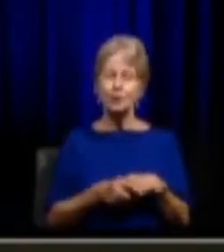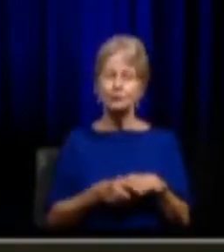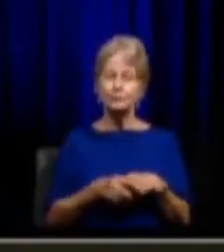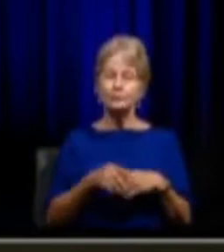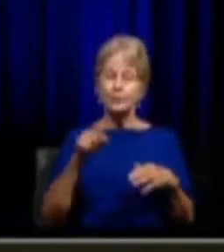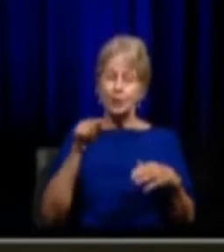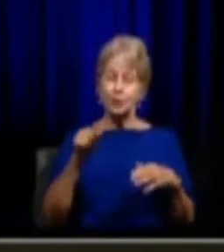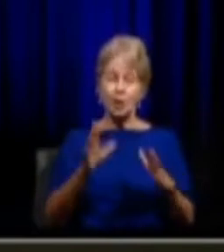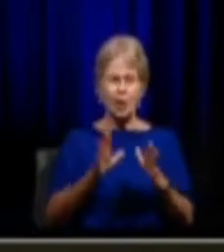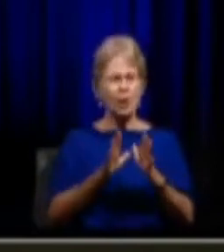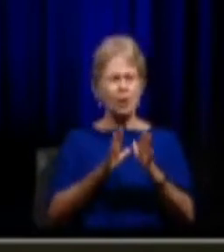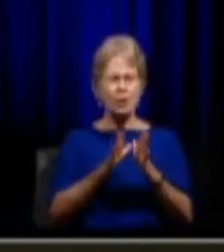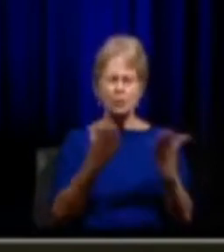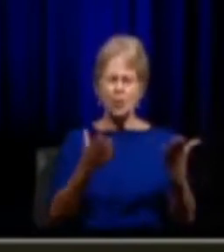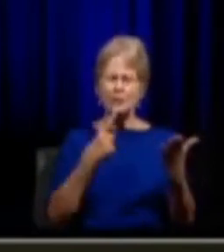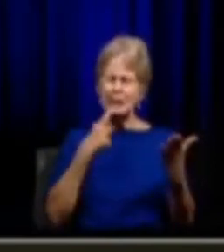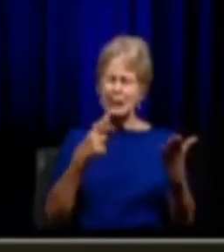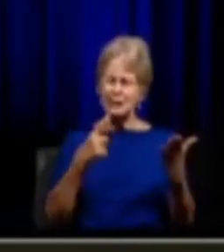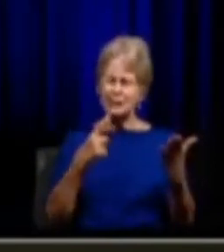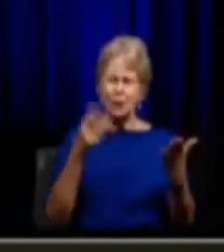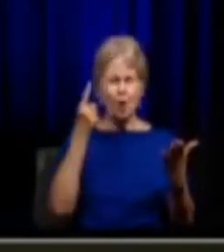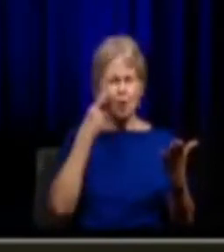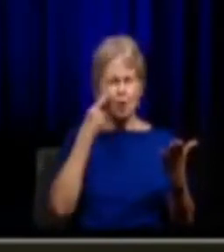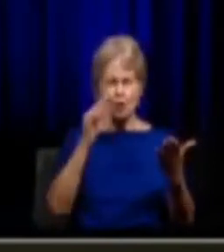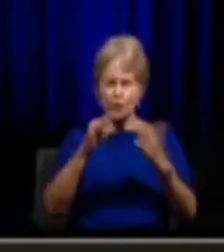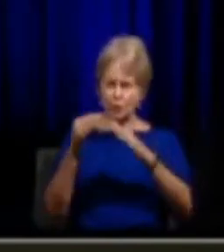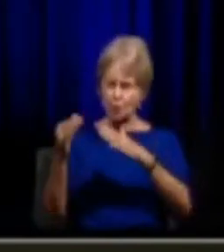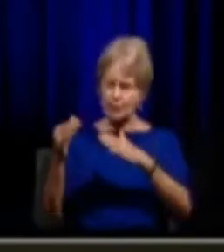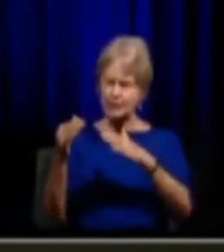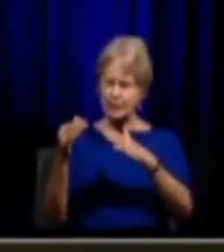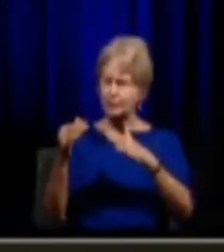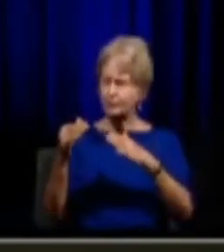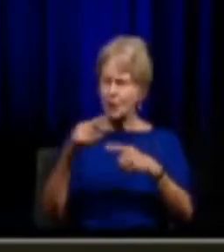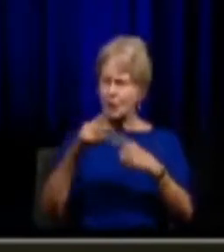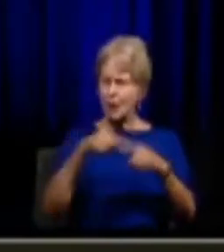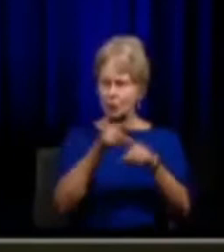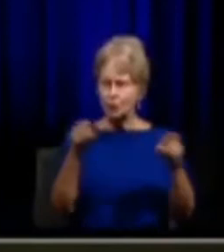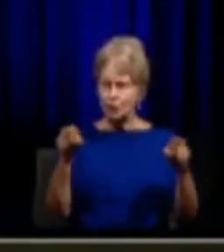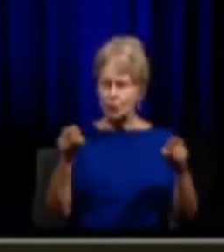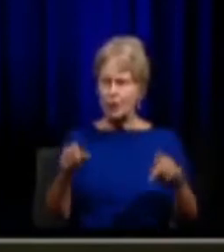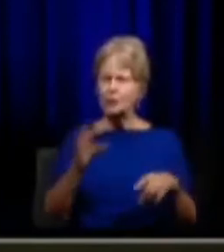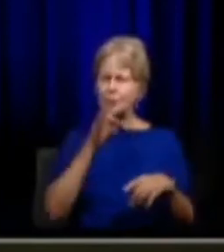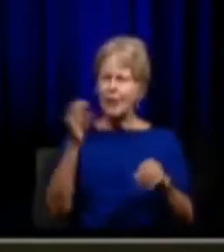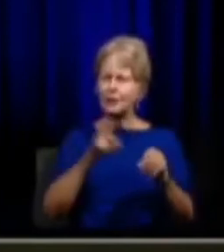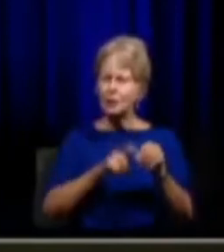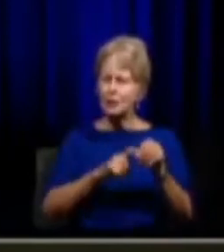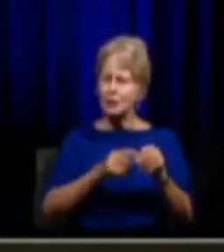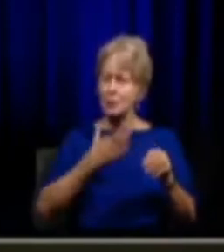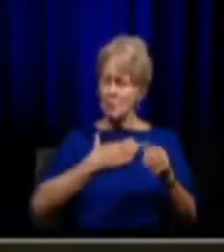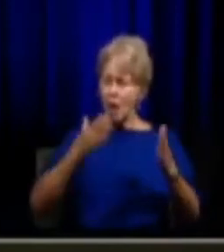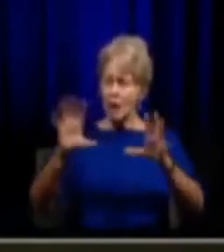the community around you and asking this simple question. Is my community pointing me closer to